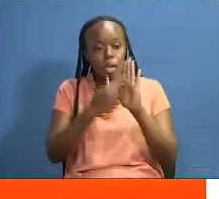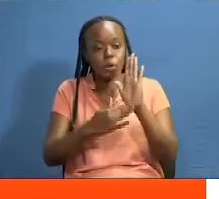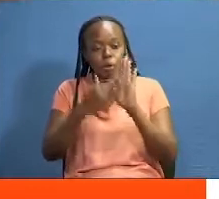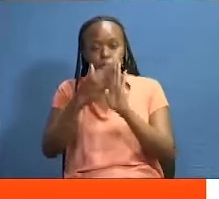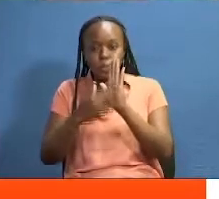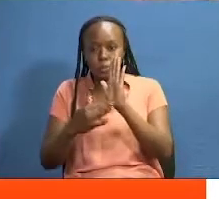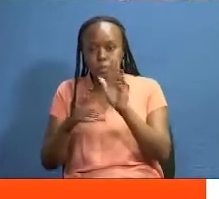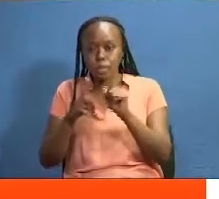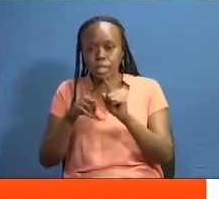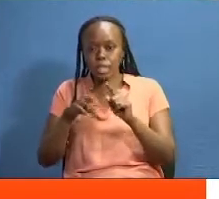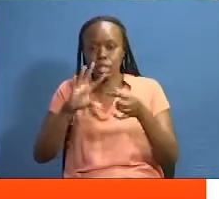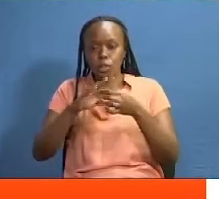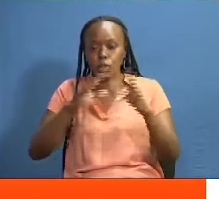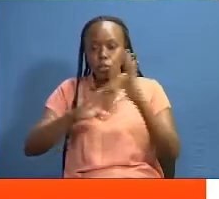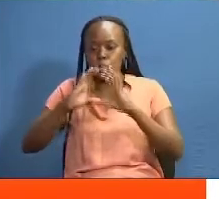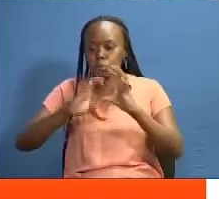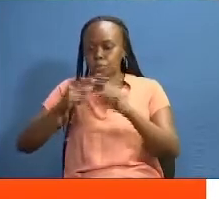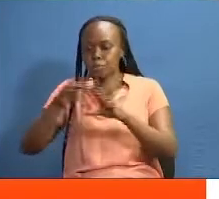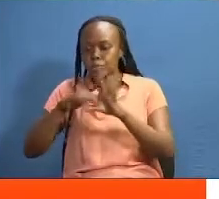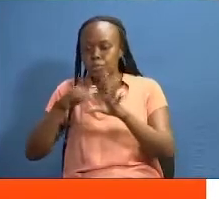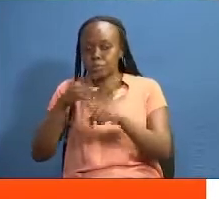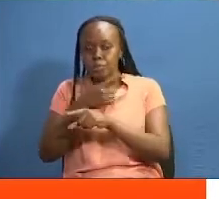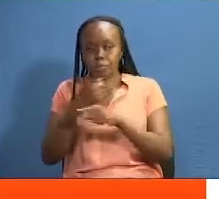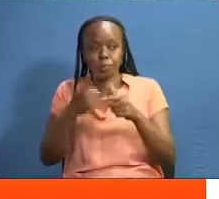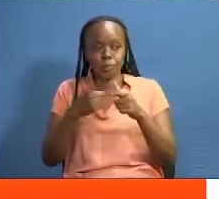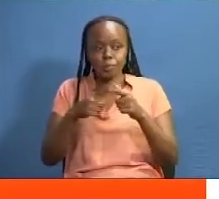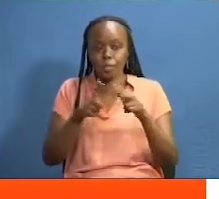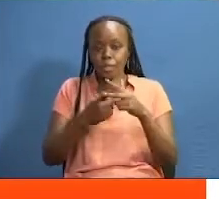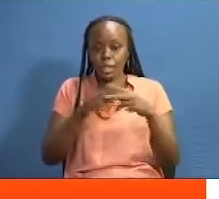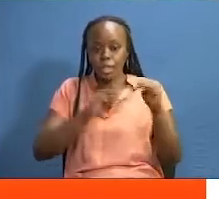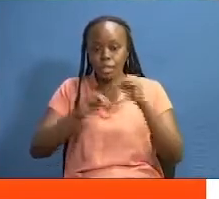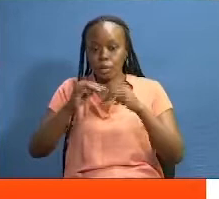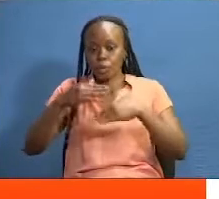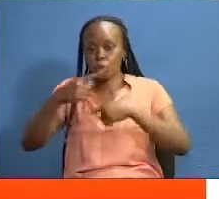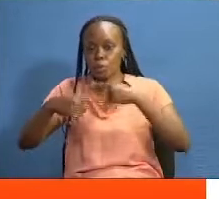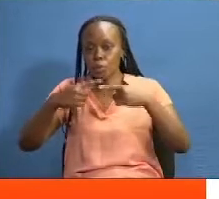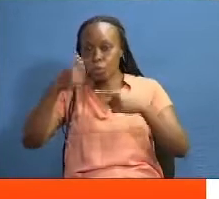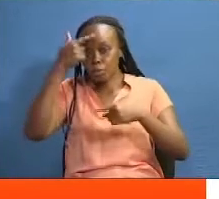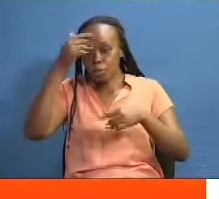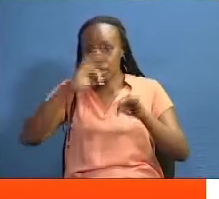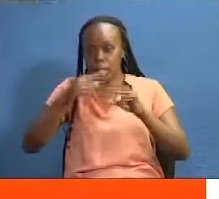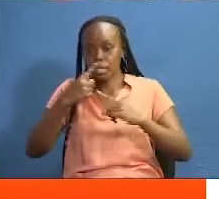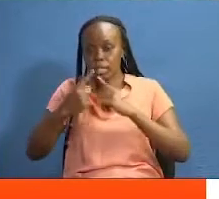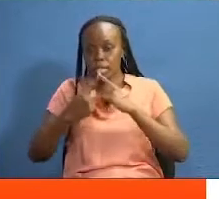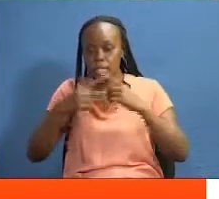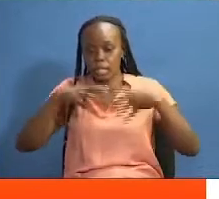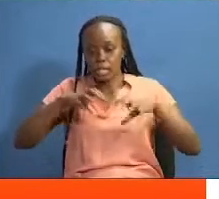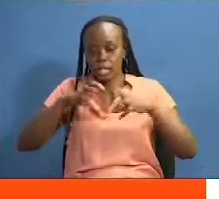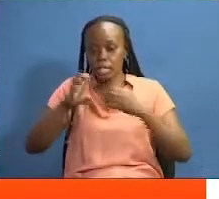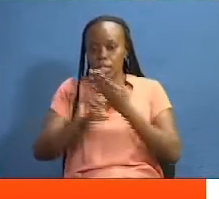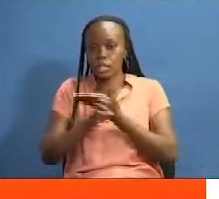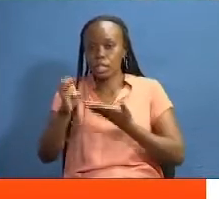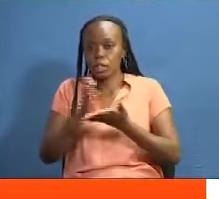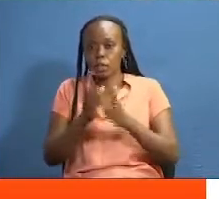you start networking outside there, and then you start moving forward. Because if, let's say, you've done economics,